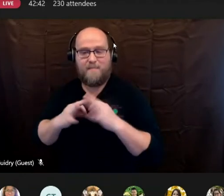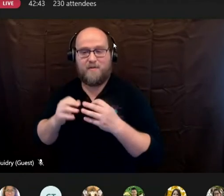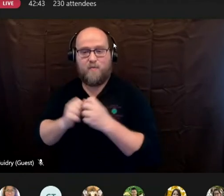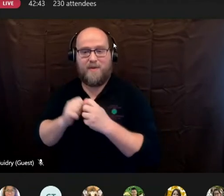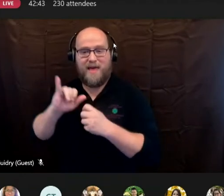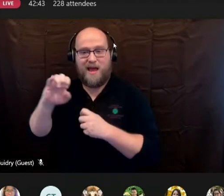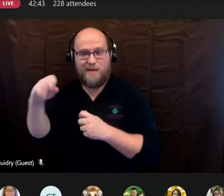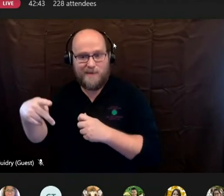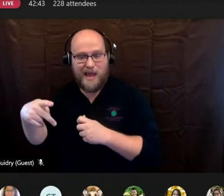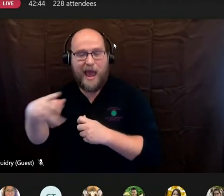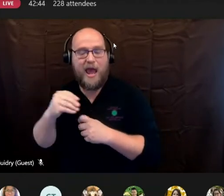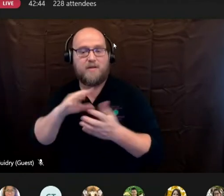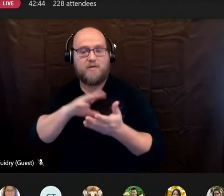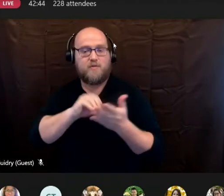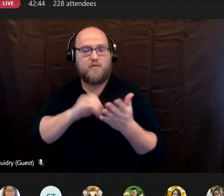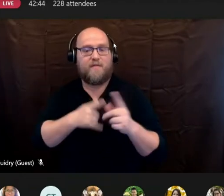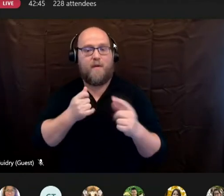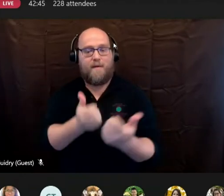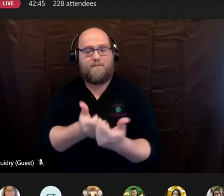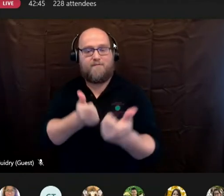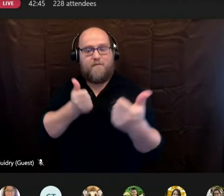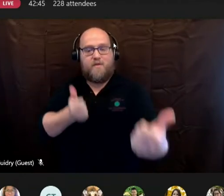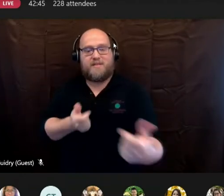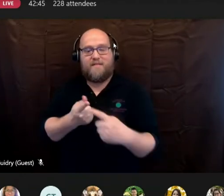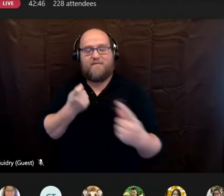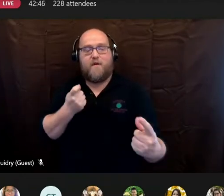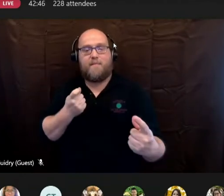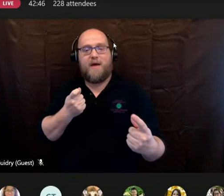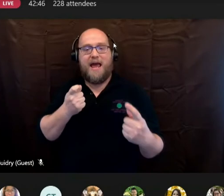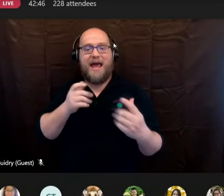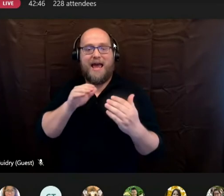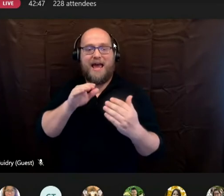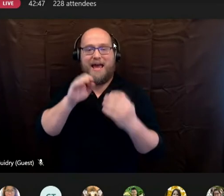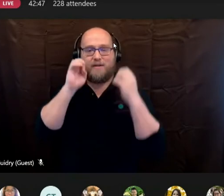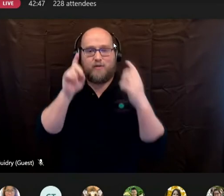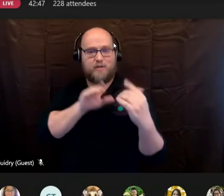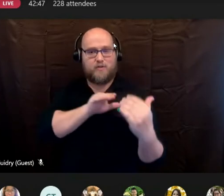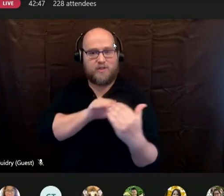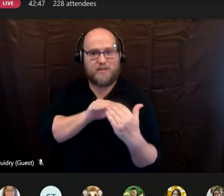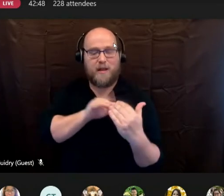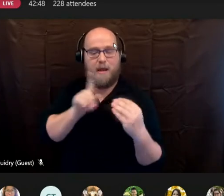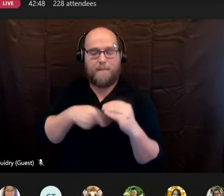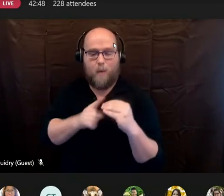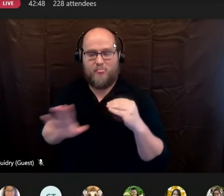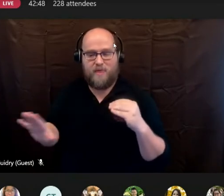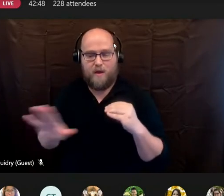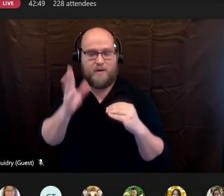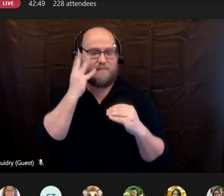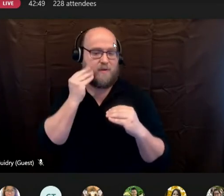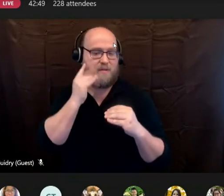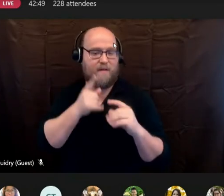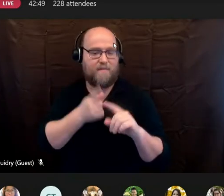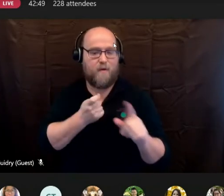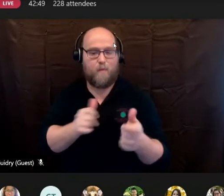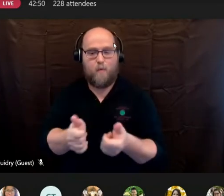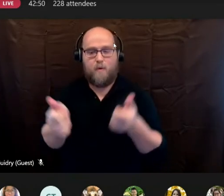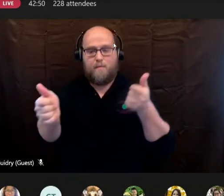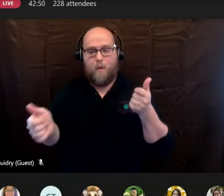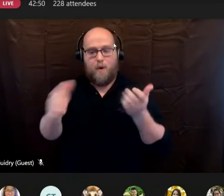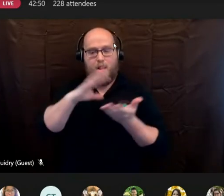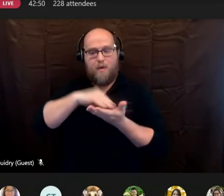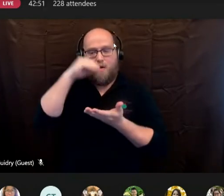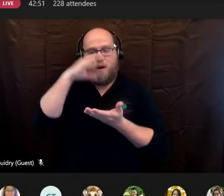educational justice about their experience with remote learning, in-person services, and what they would like to see occur in the